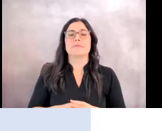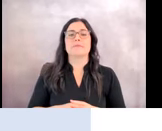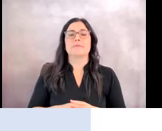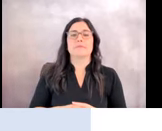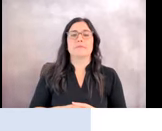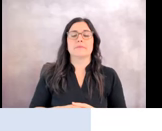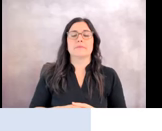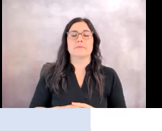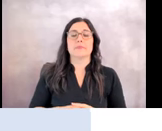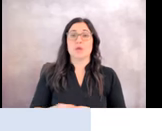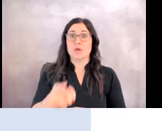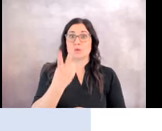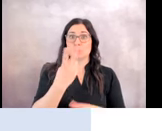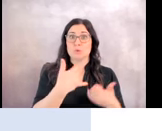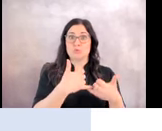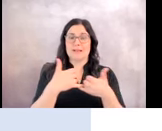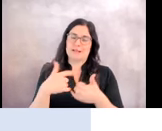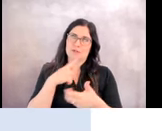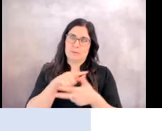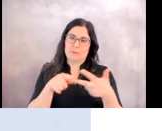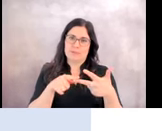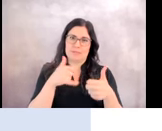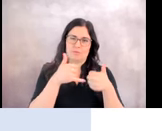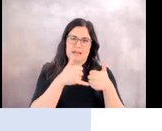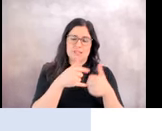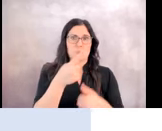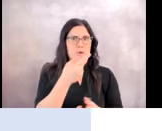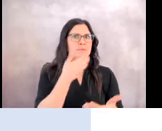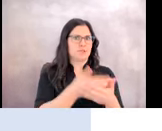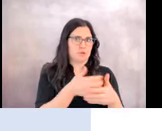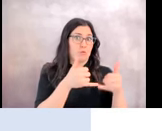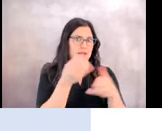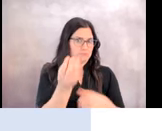we have two prizes, actually three prizes. One of them's really good.